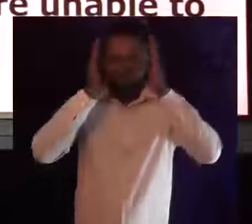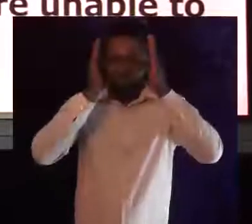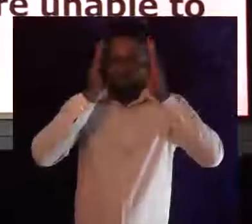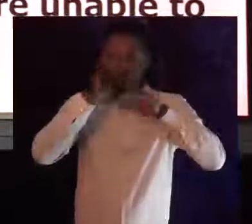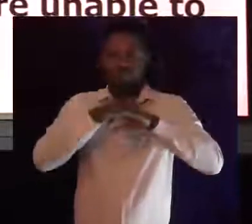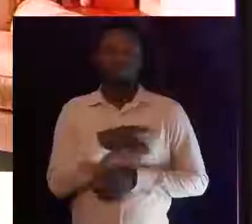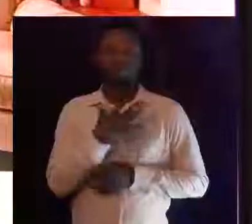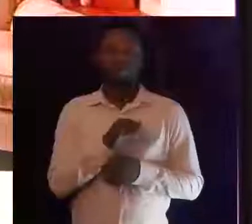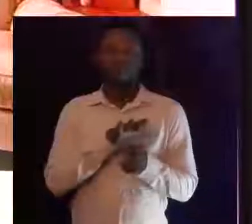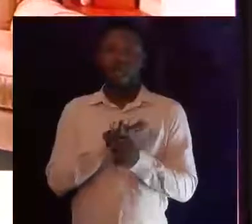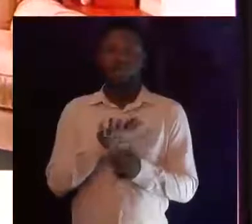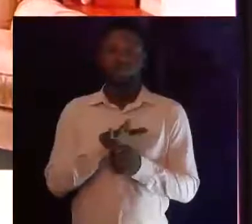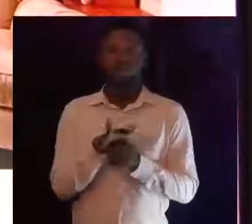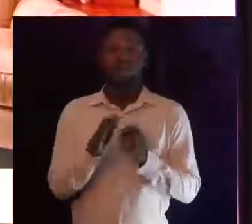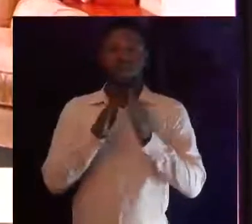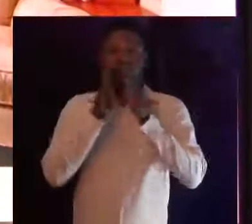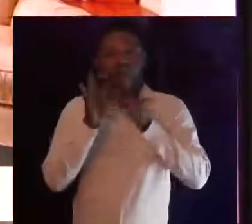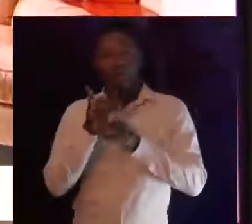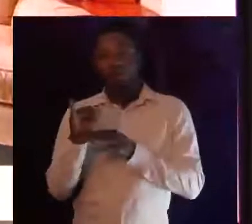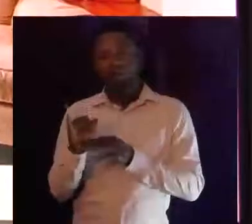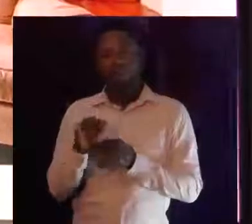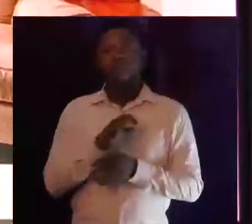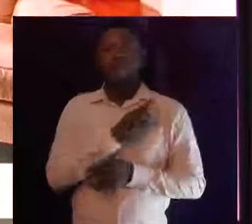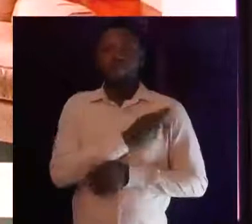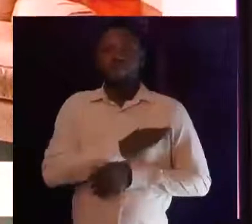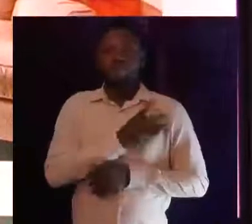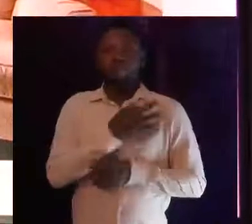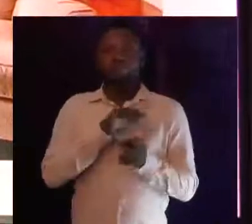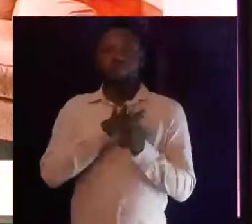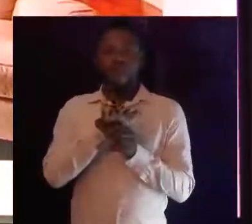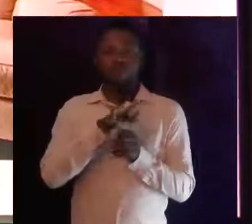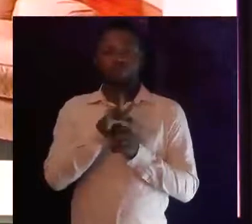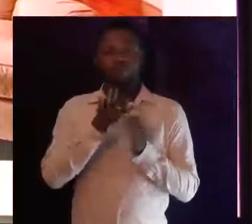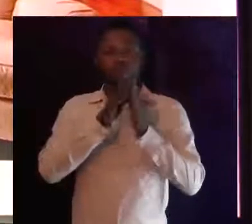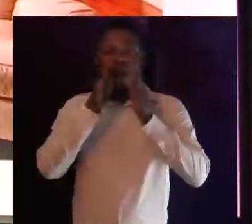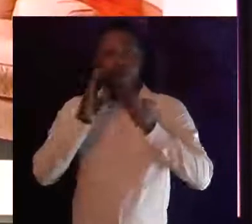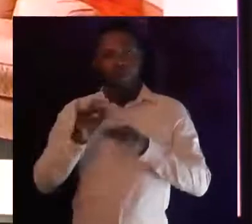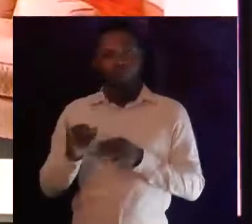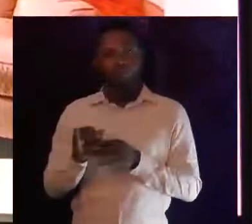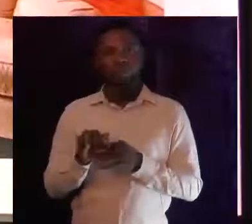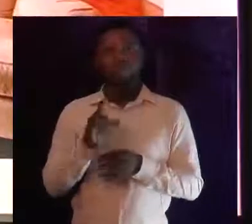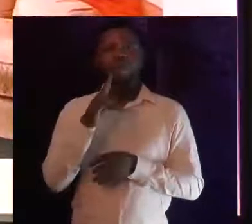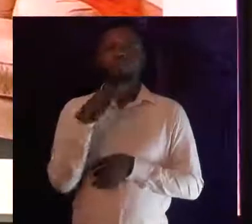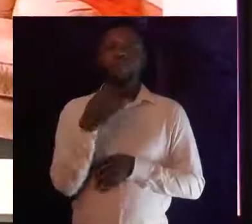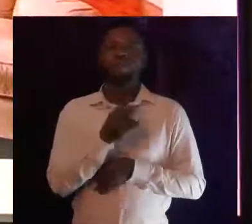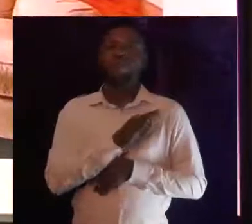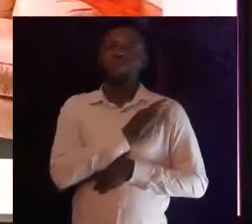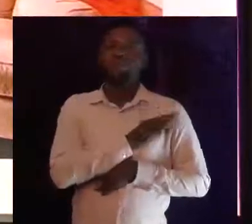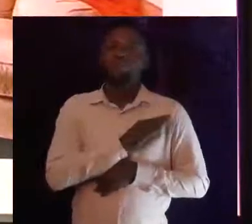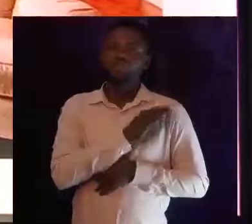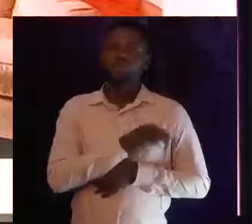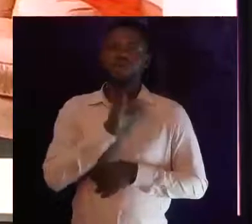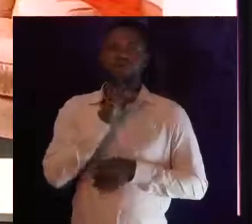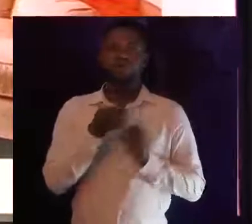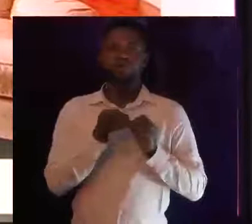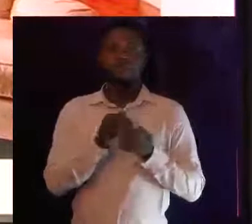for today. Features of adequate housing. Features of adequate housing.